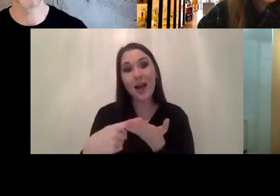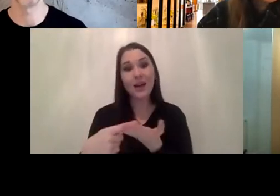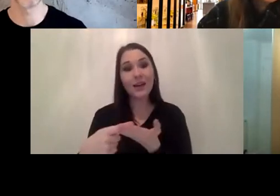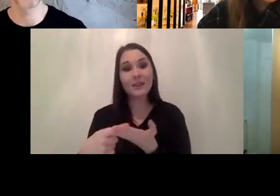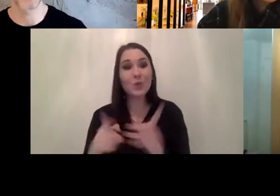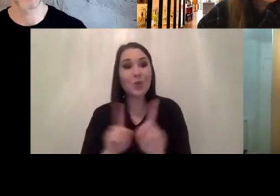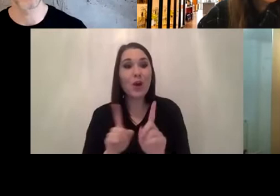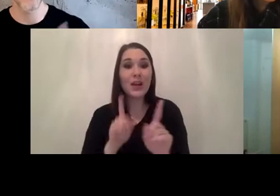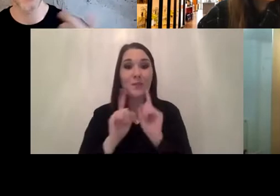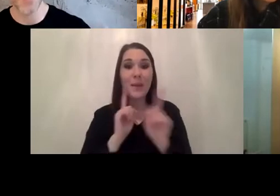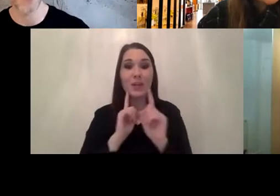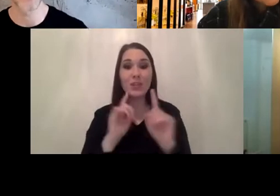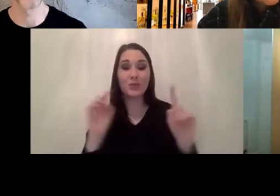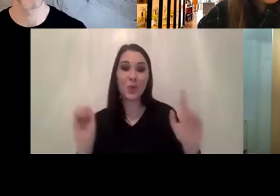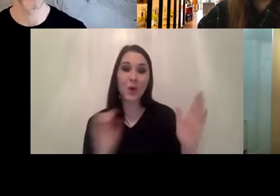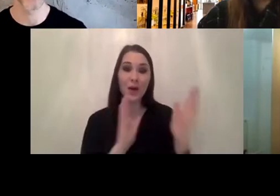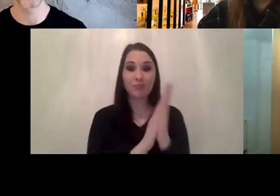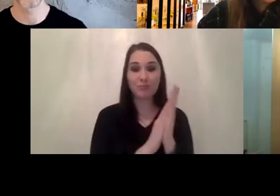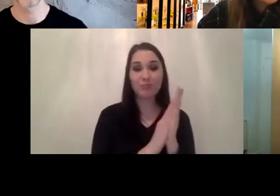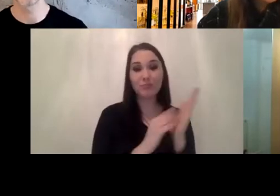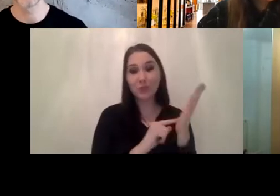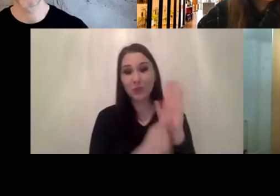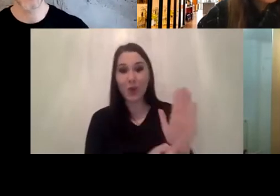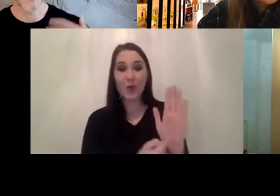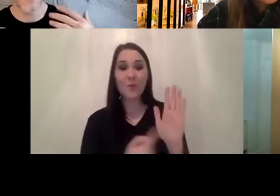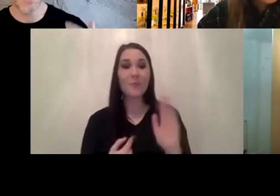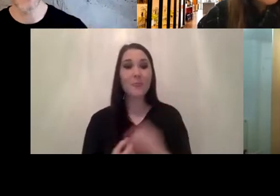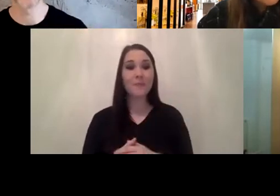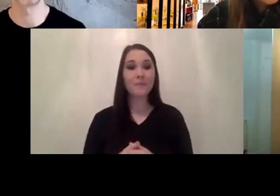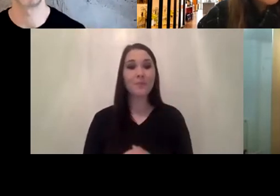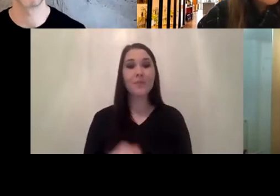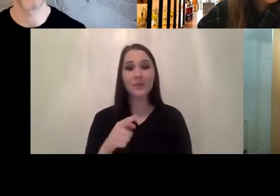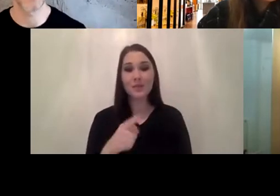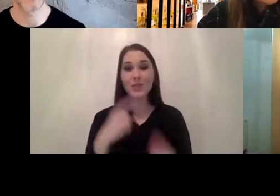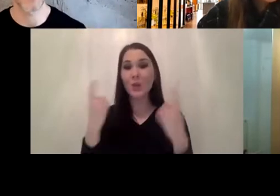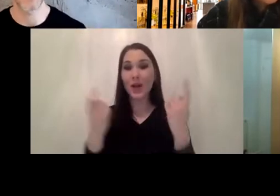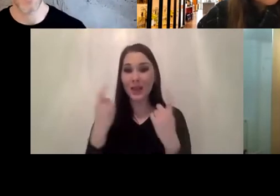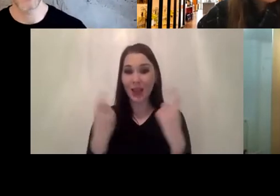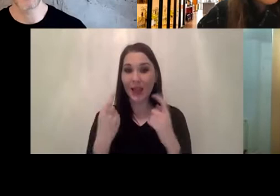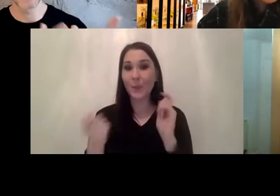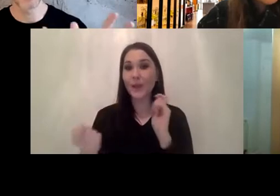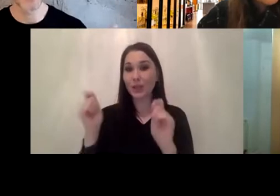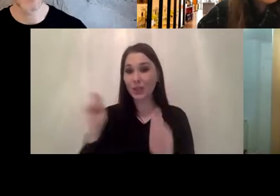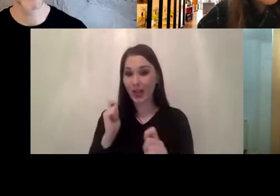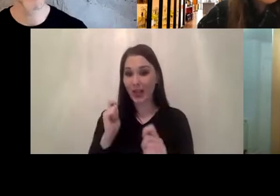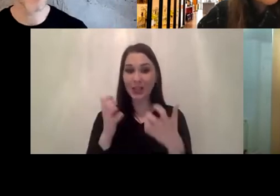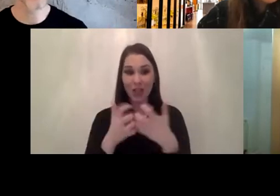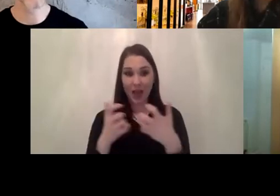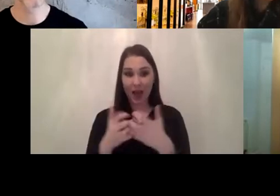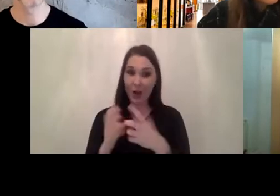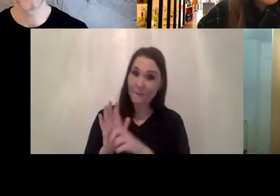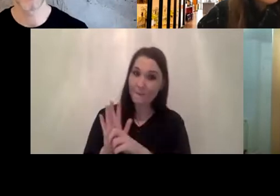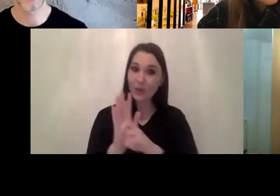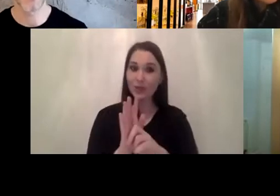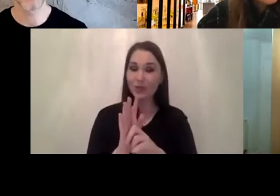what information we want to put forward, what information we want to qualify. So I think there'll be a bit of a reckoning within tech about how they should push that, but